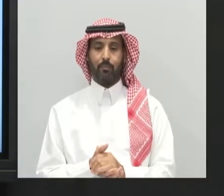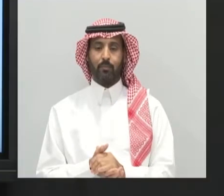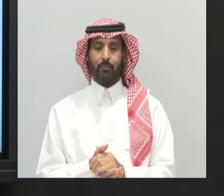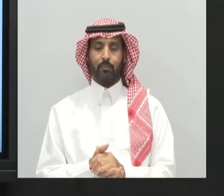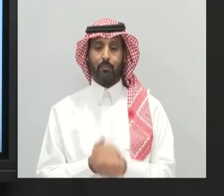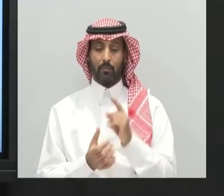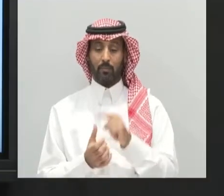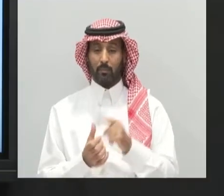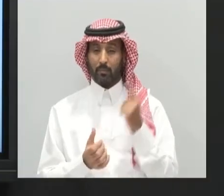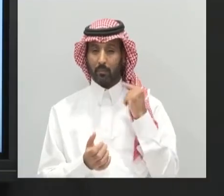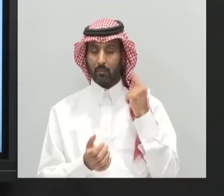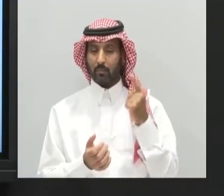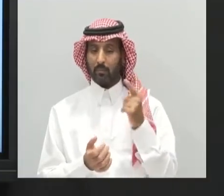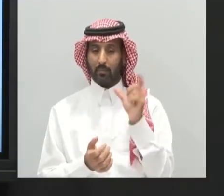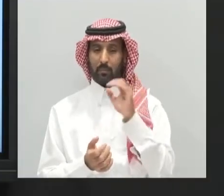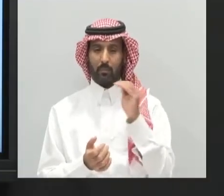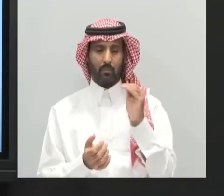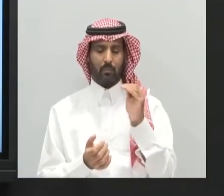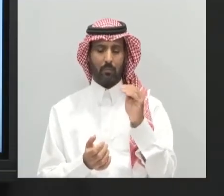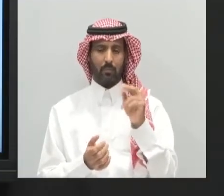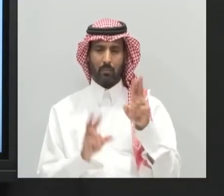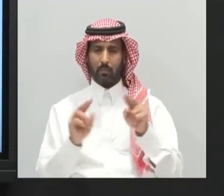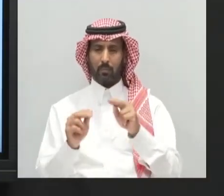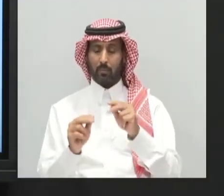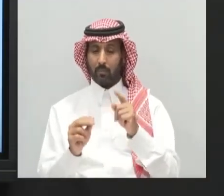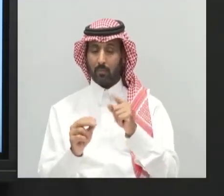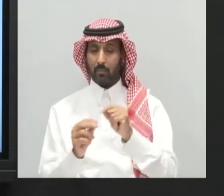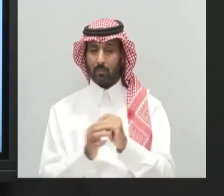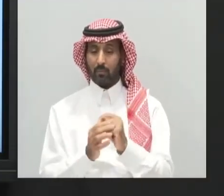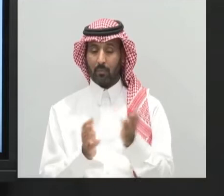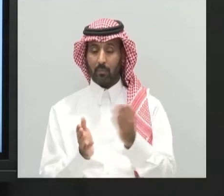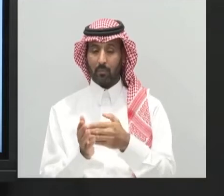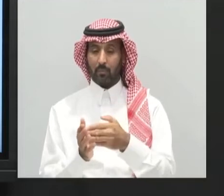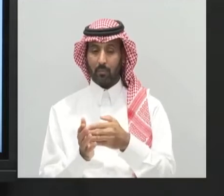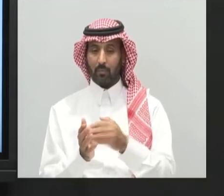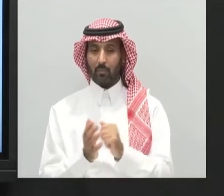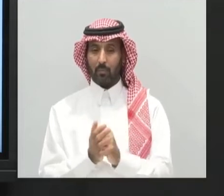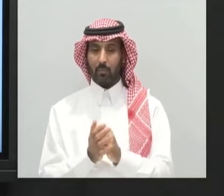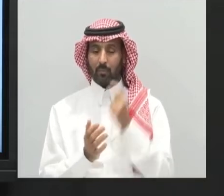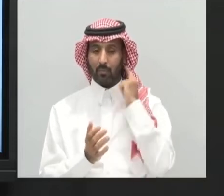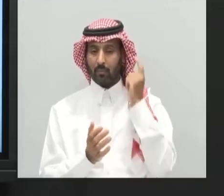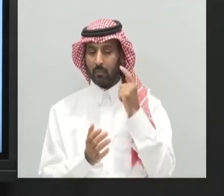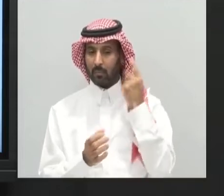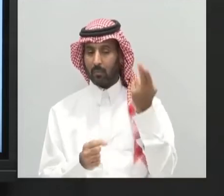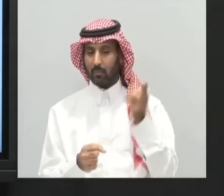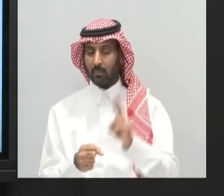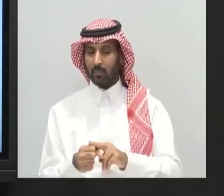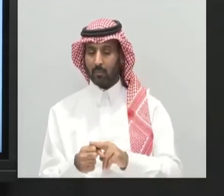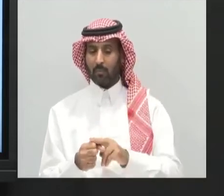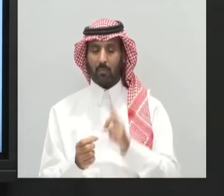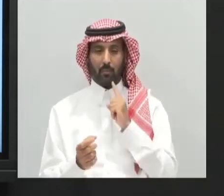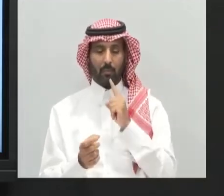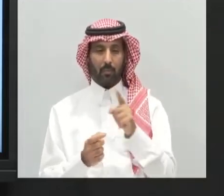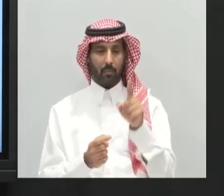is that we listened to a few examples, and after this, we stopped and we think again, or we thought again